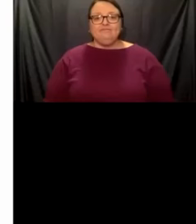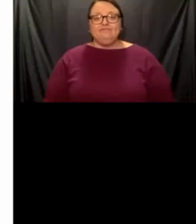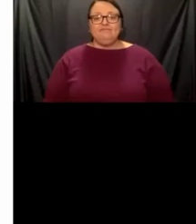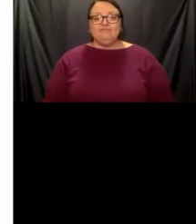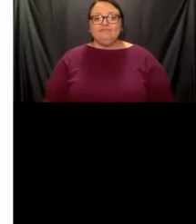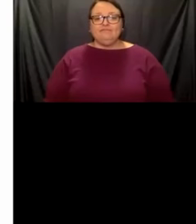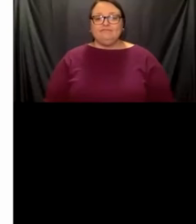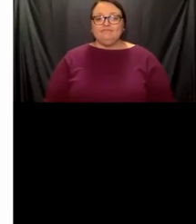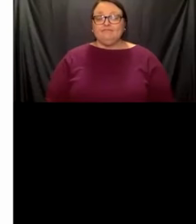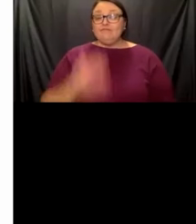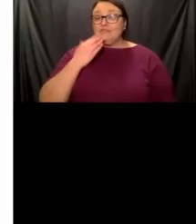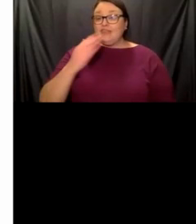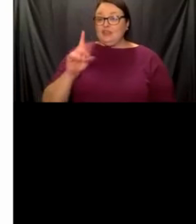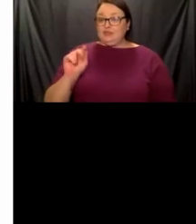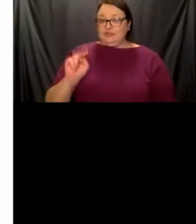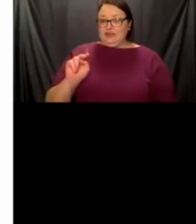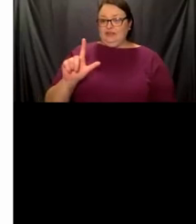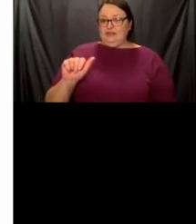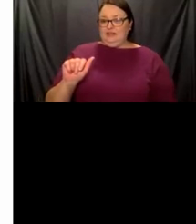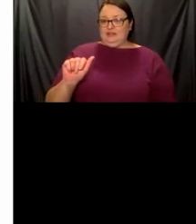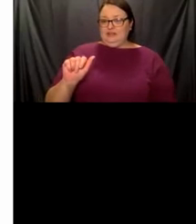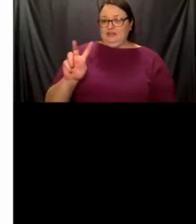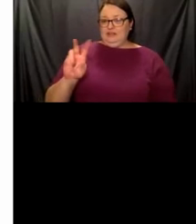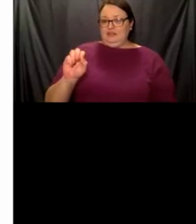Thank you, Dan. If we could